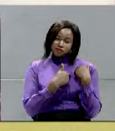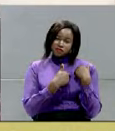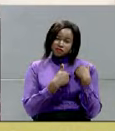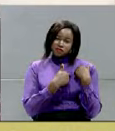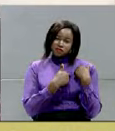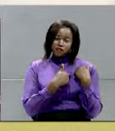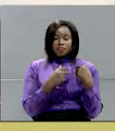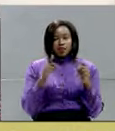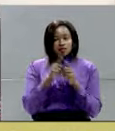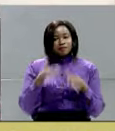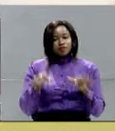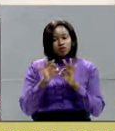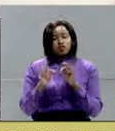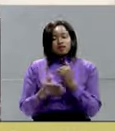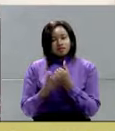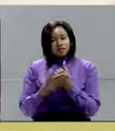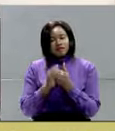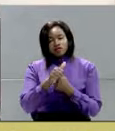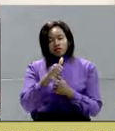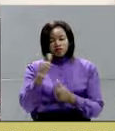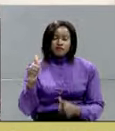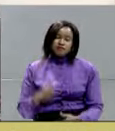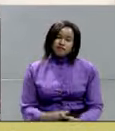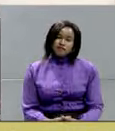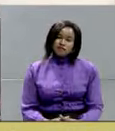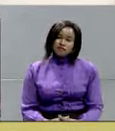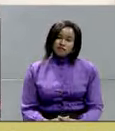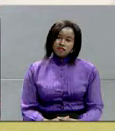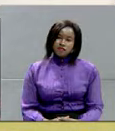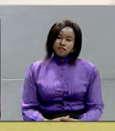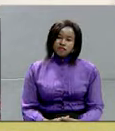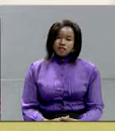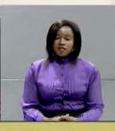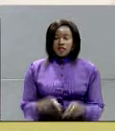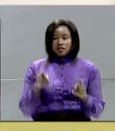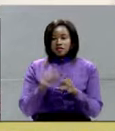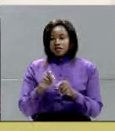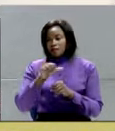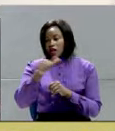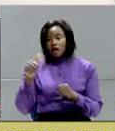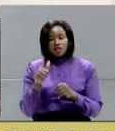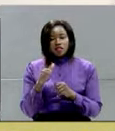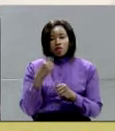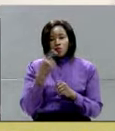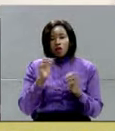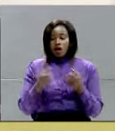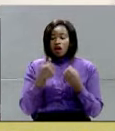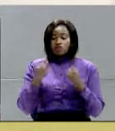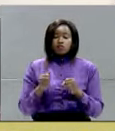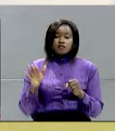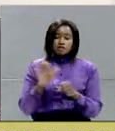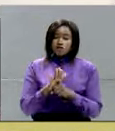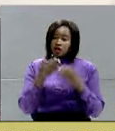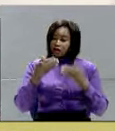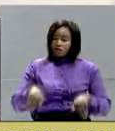that you take care of yourselves. Even for those that cannot completely avoid that,